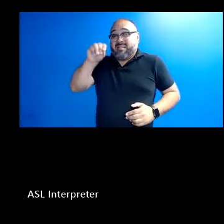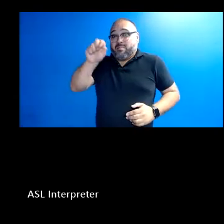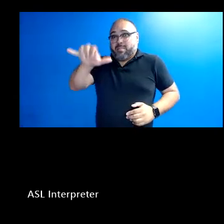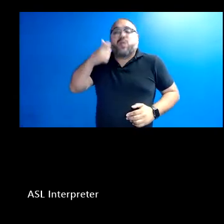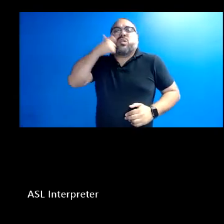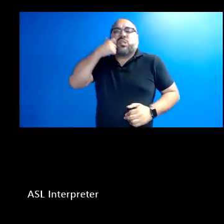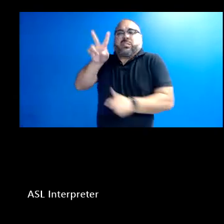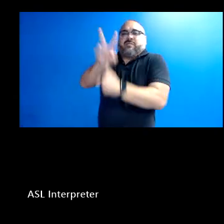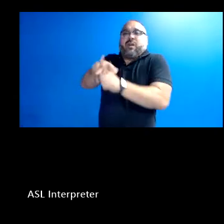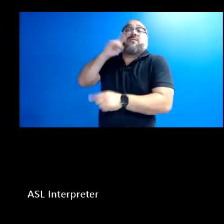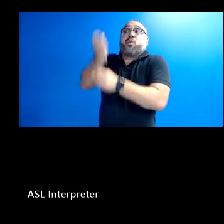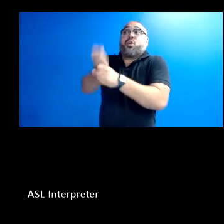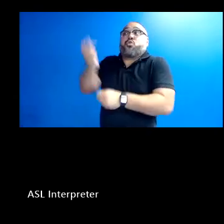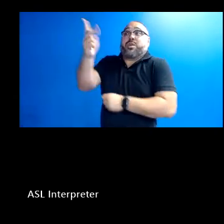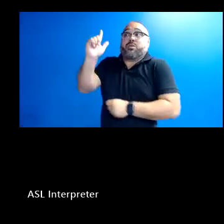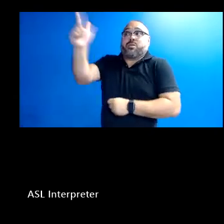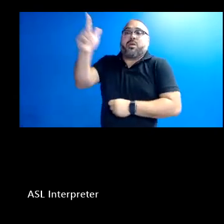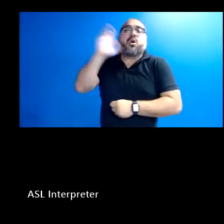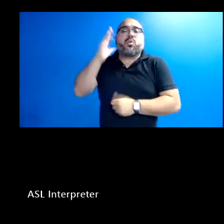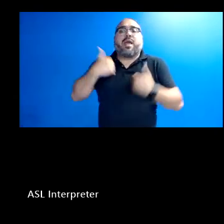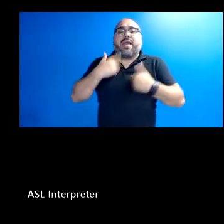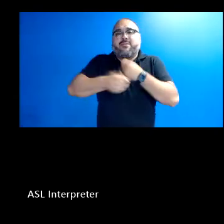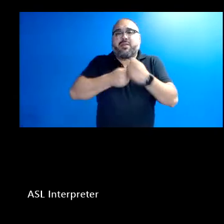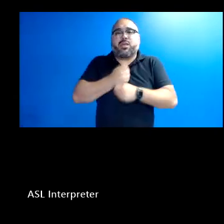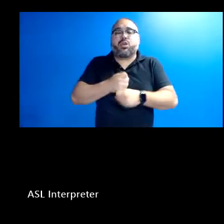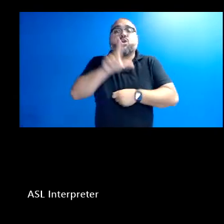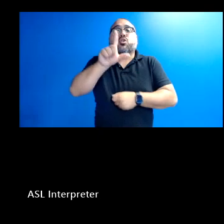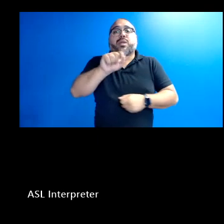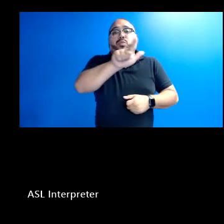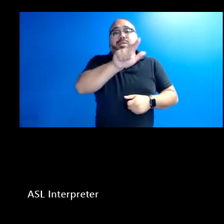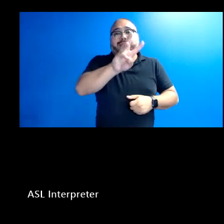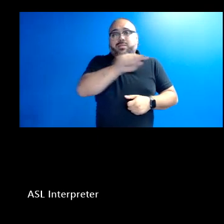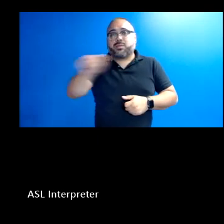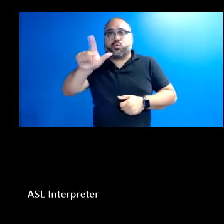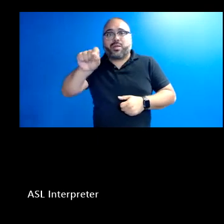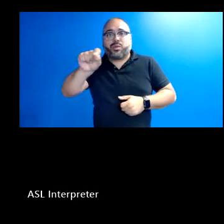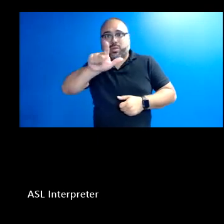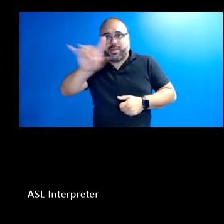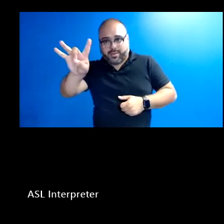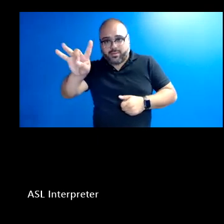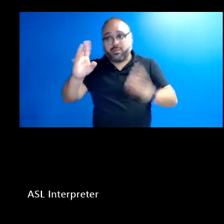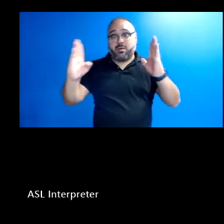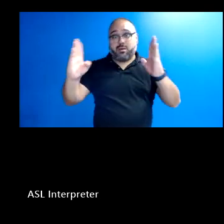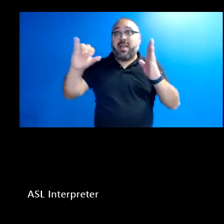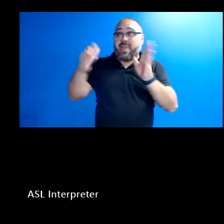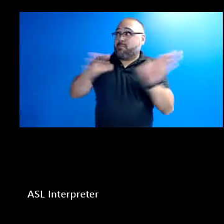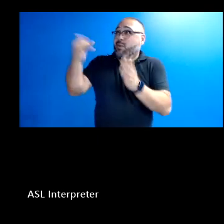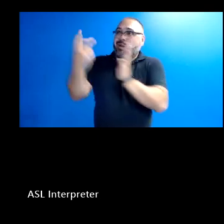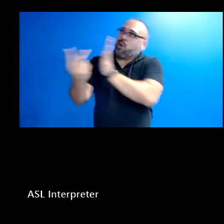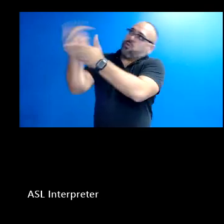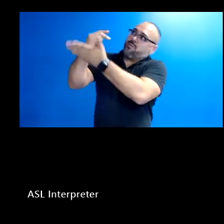3-year plan, which will cover years 26, 27, and 28. That plan is currently being reviewed and